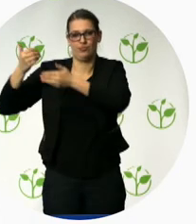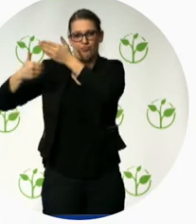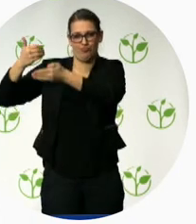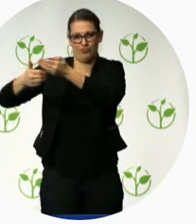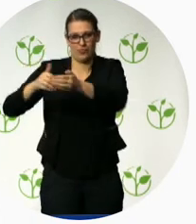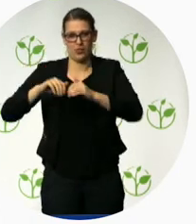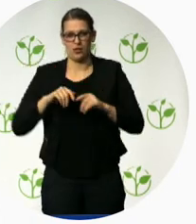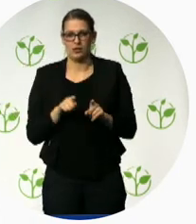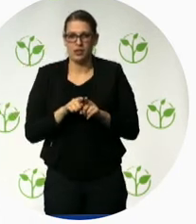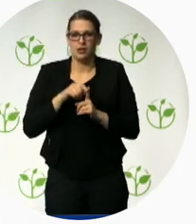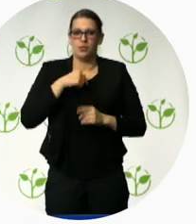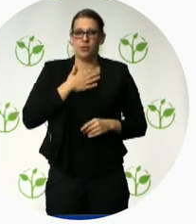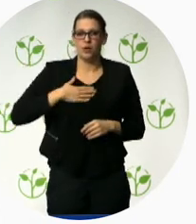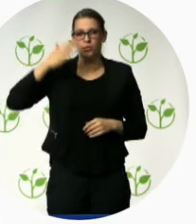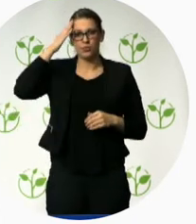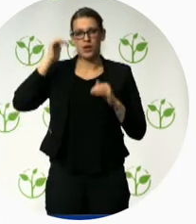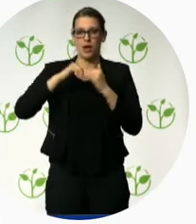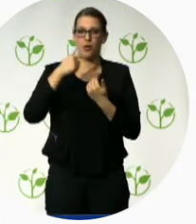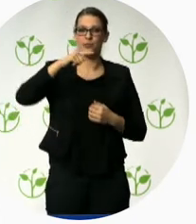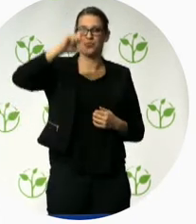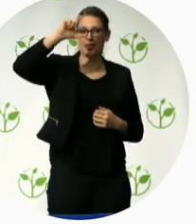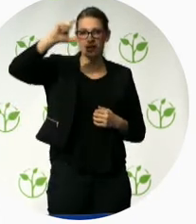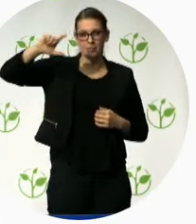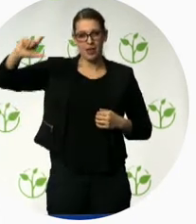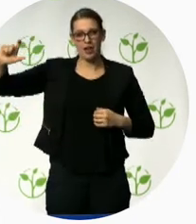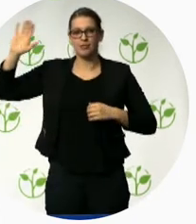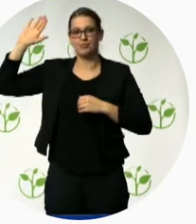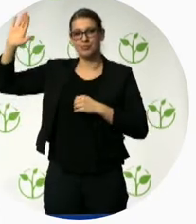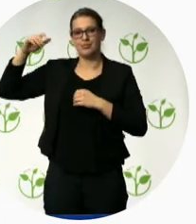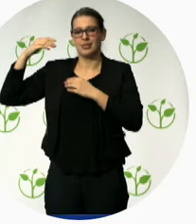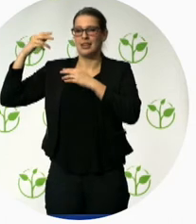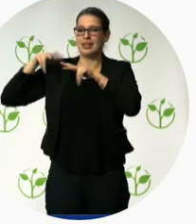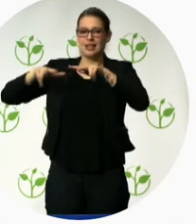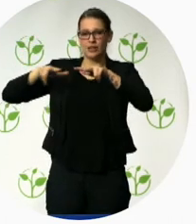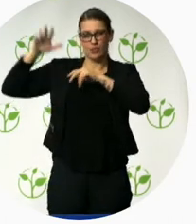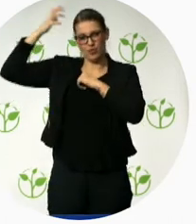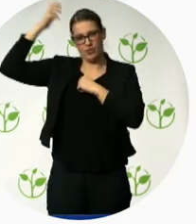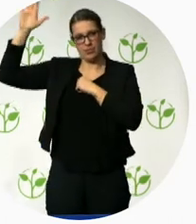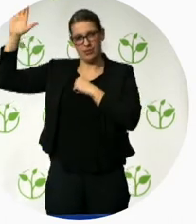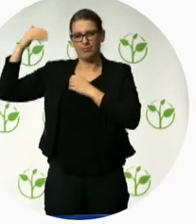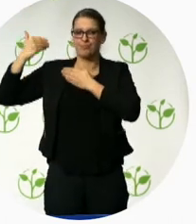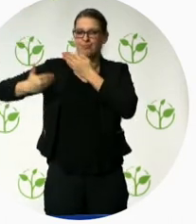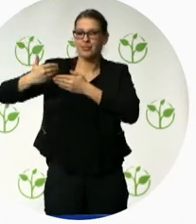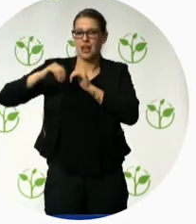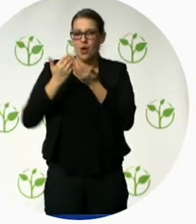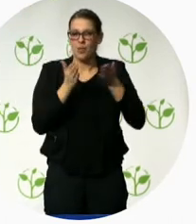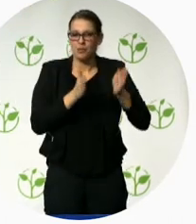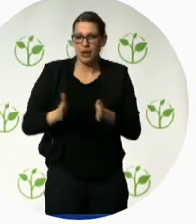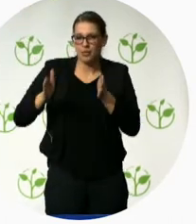that you brought into place in the communities. I was wondering what kind of mechanisms you were talking about. Thank you.